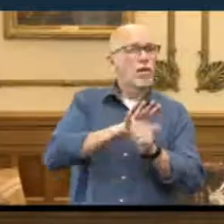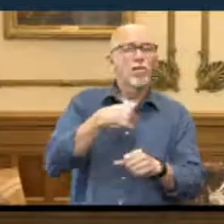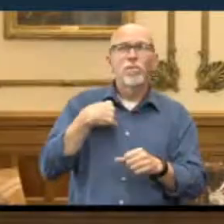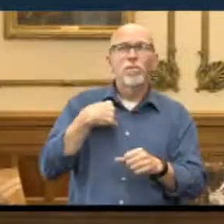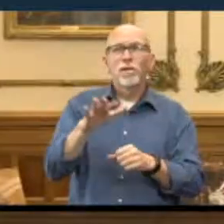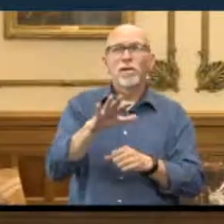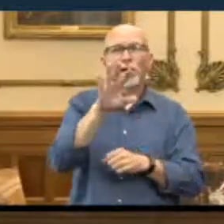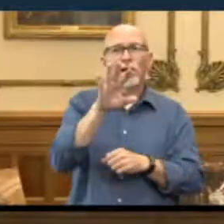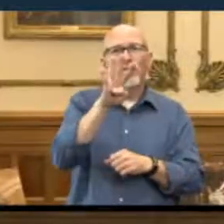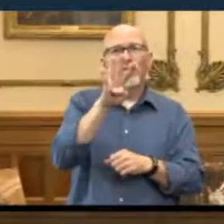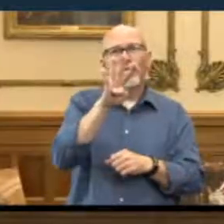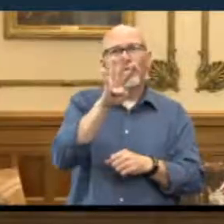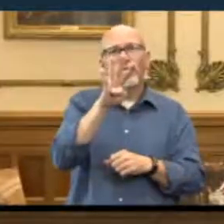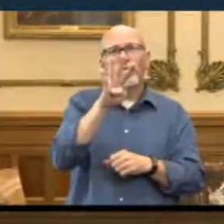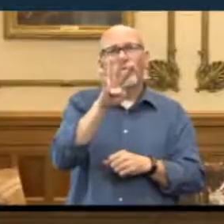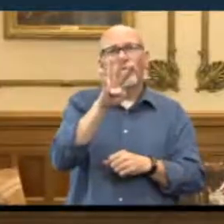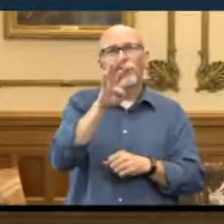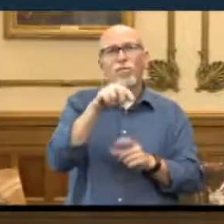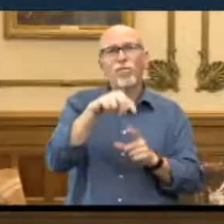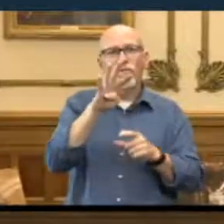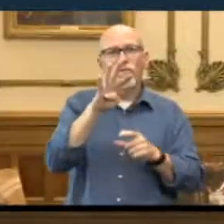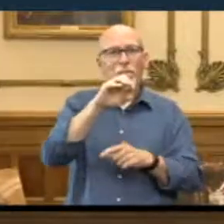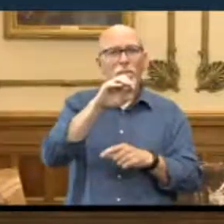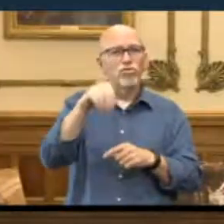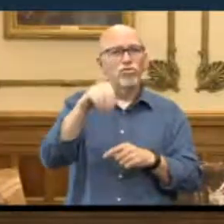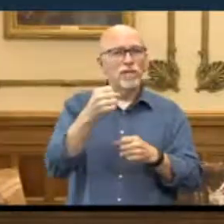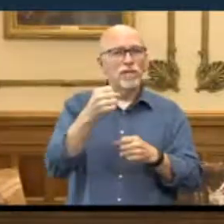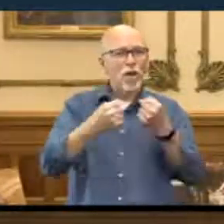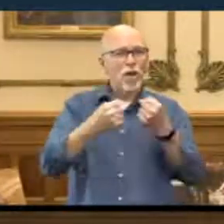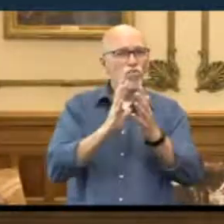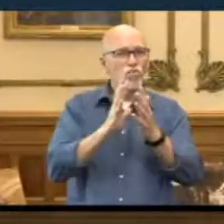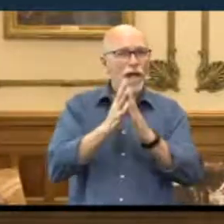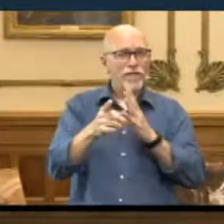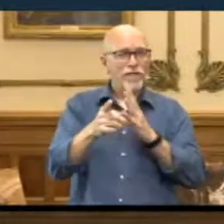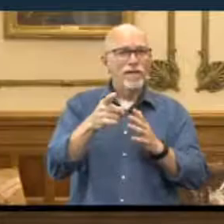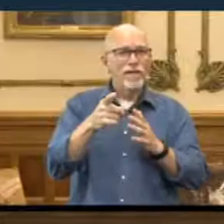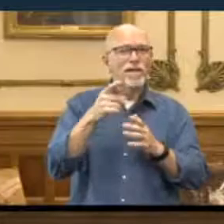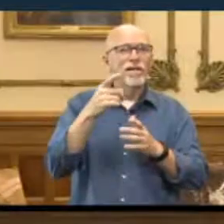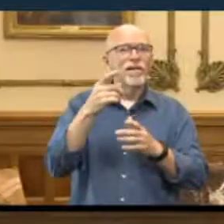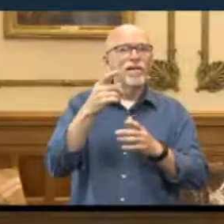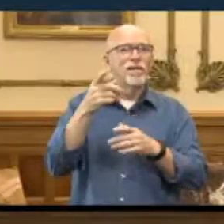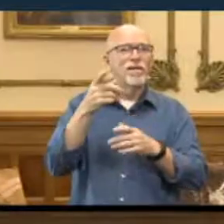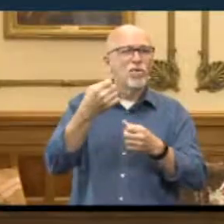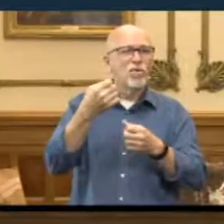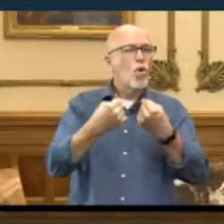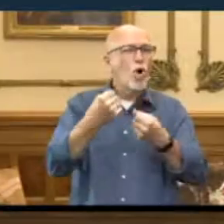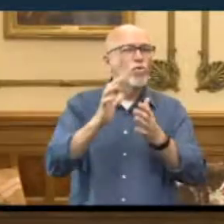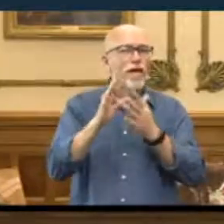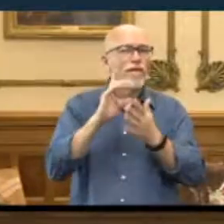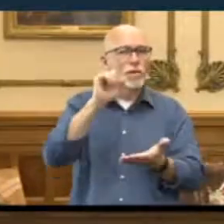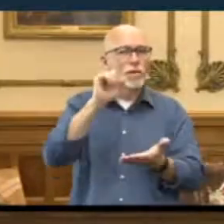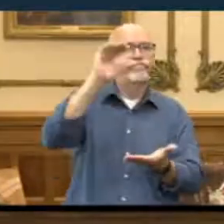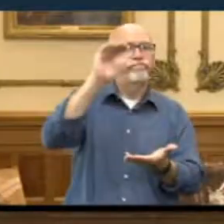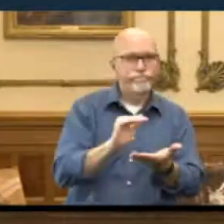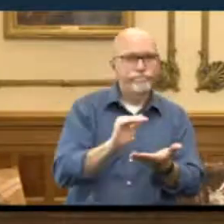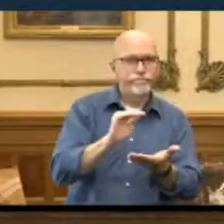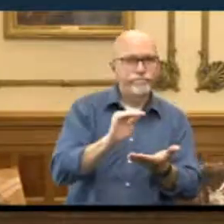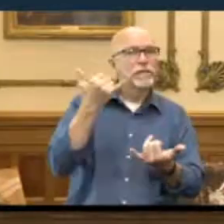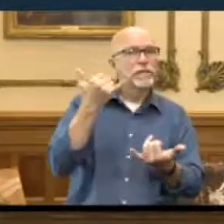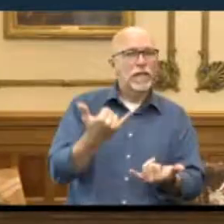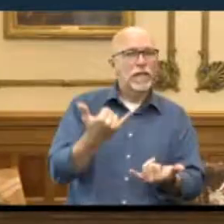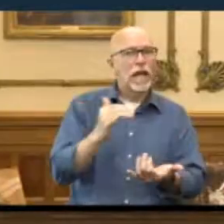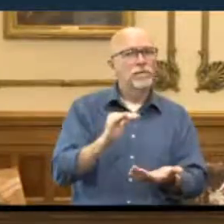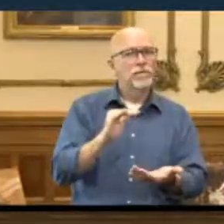of 45% vehicular traffic, particularly passenger vehicle traffic, down. Now,